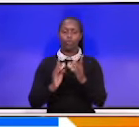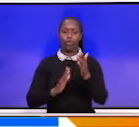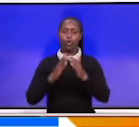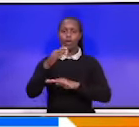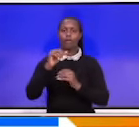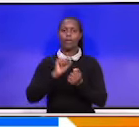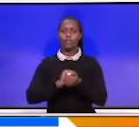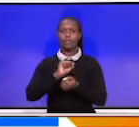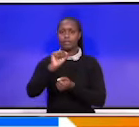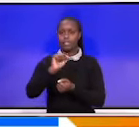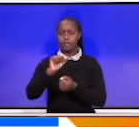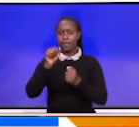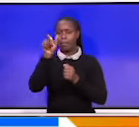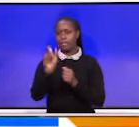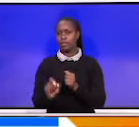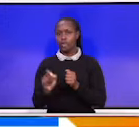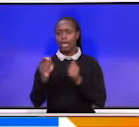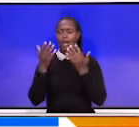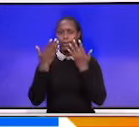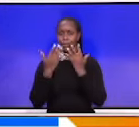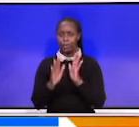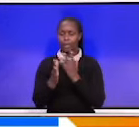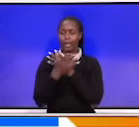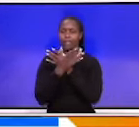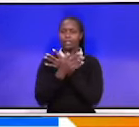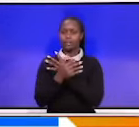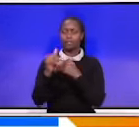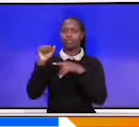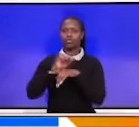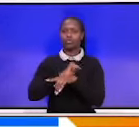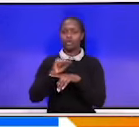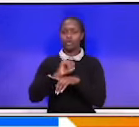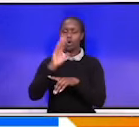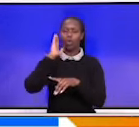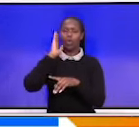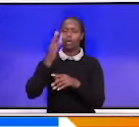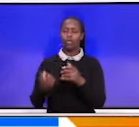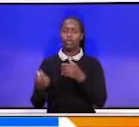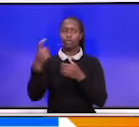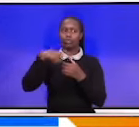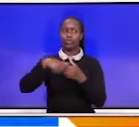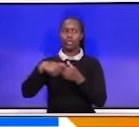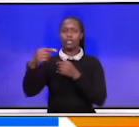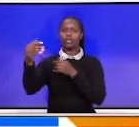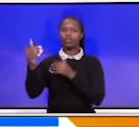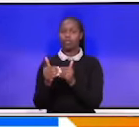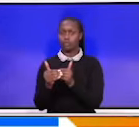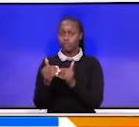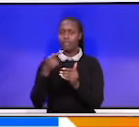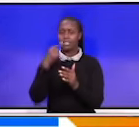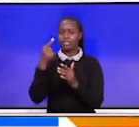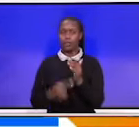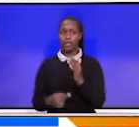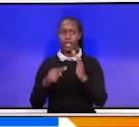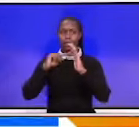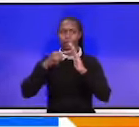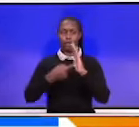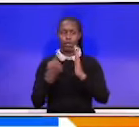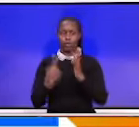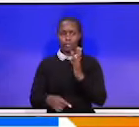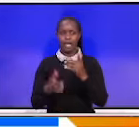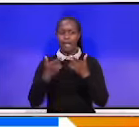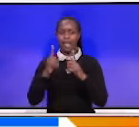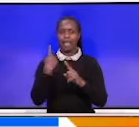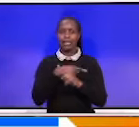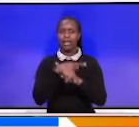are completing their German training and will join them shortly. So I'm trying to say the point is that let us also look, build